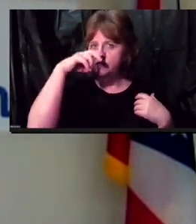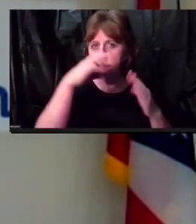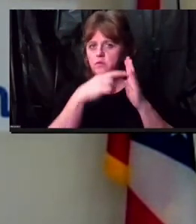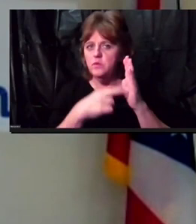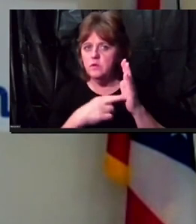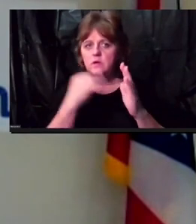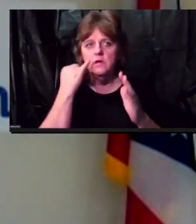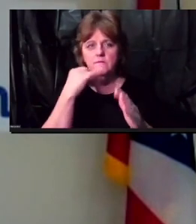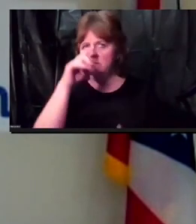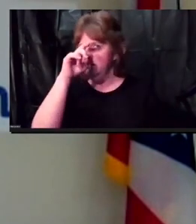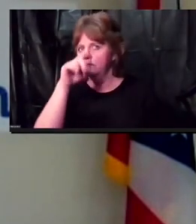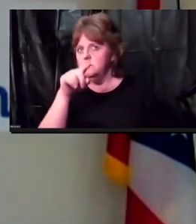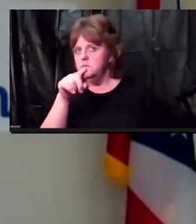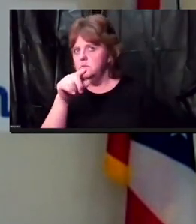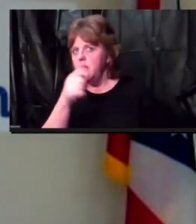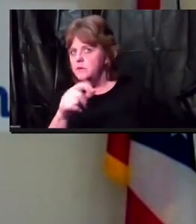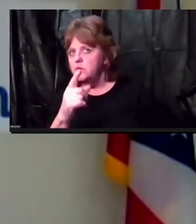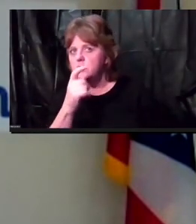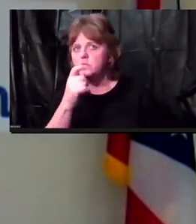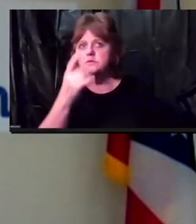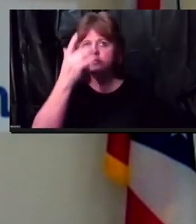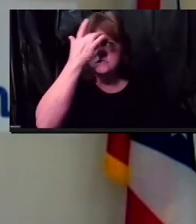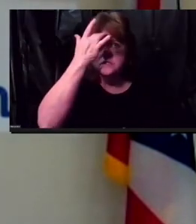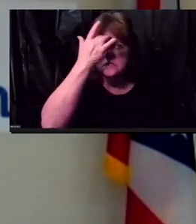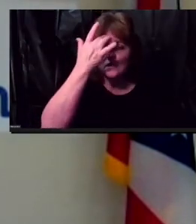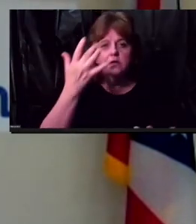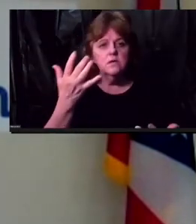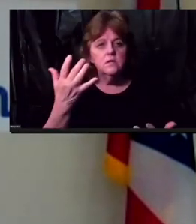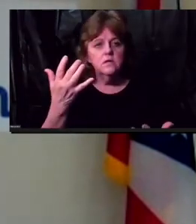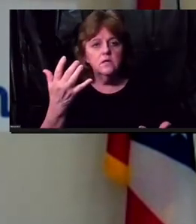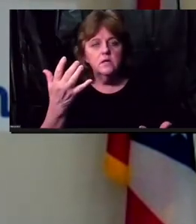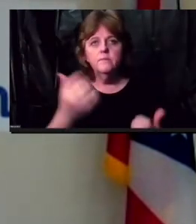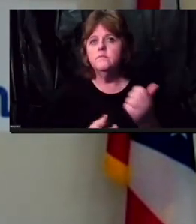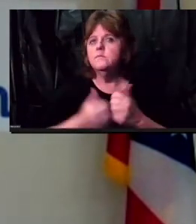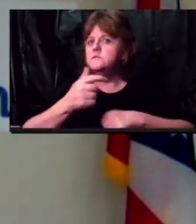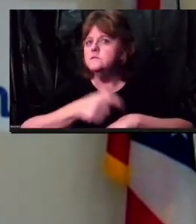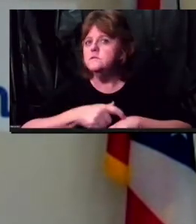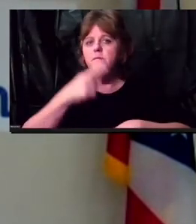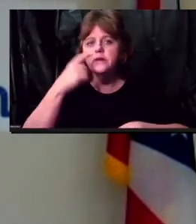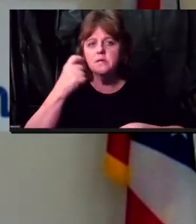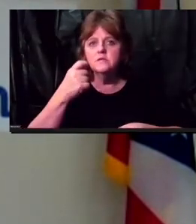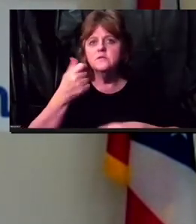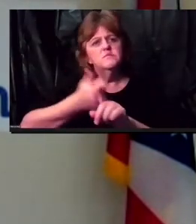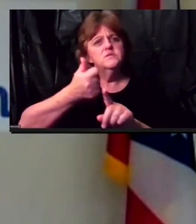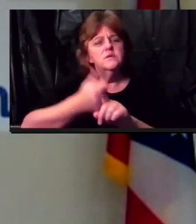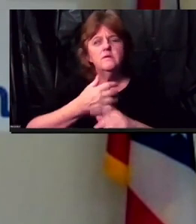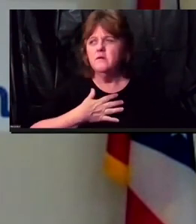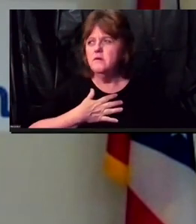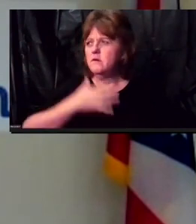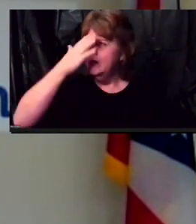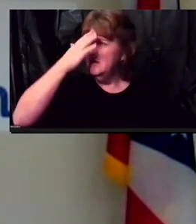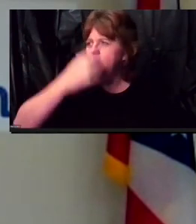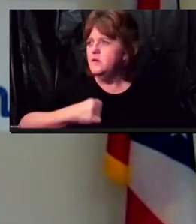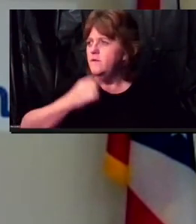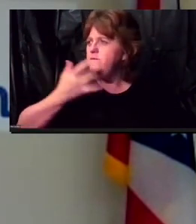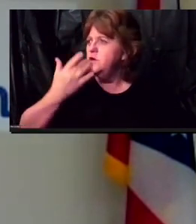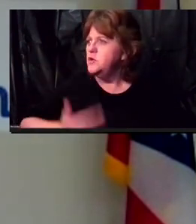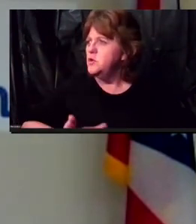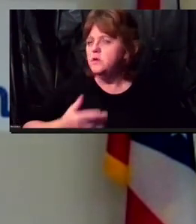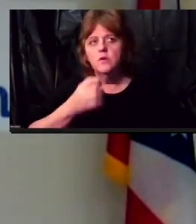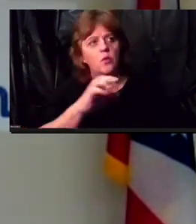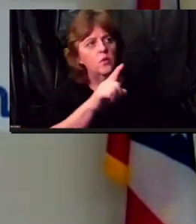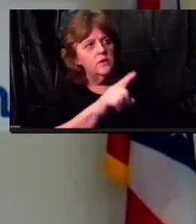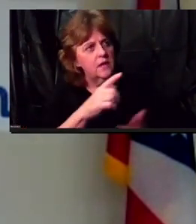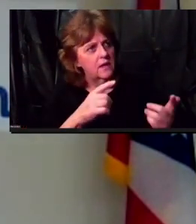have a suspicion that anyone that has been sick, and that suspicion, it usually comes from the employee themselves. They've been around someone that's